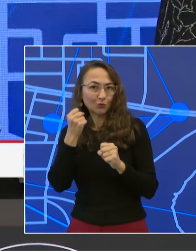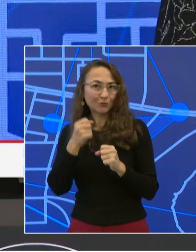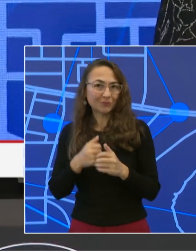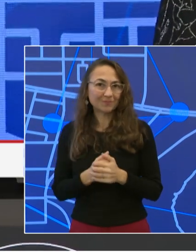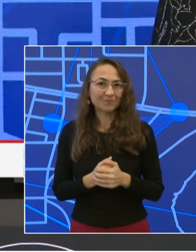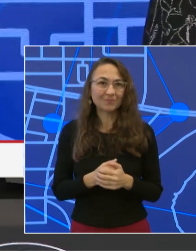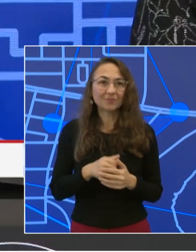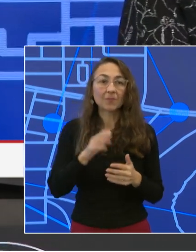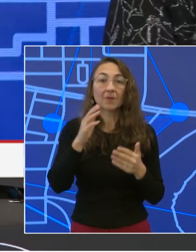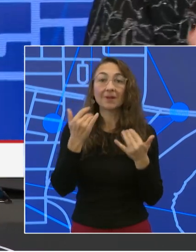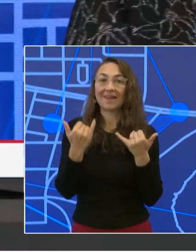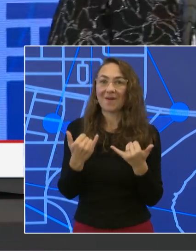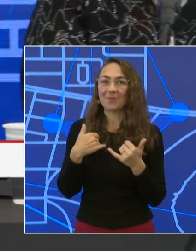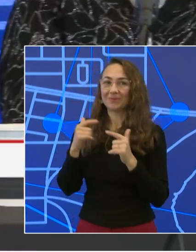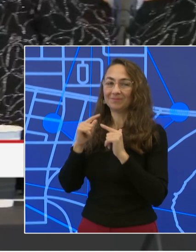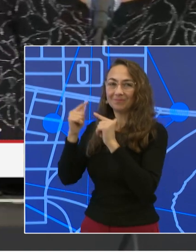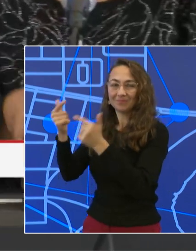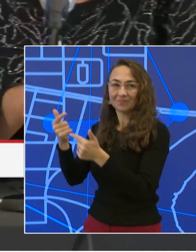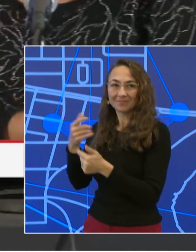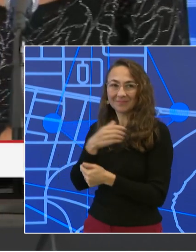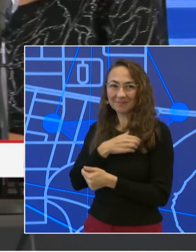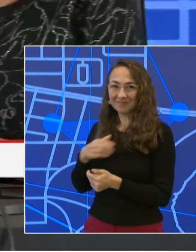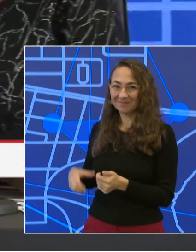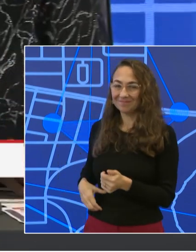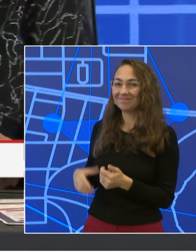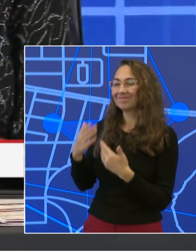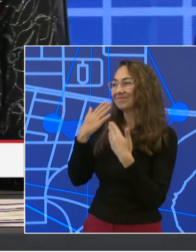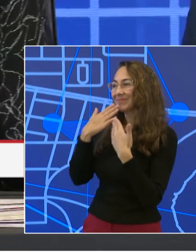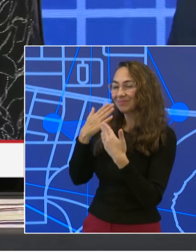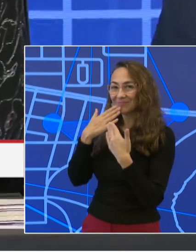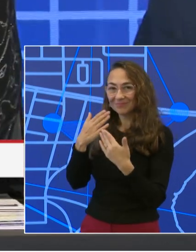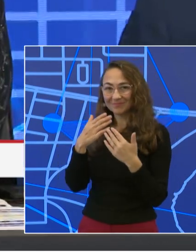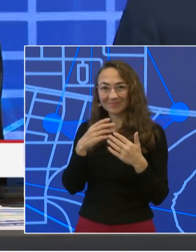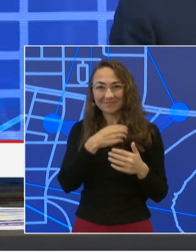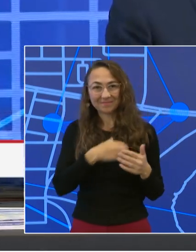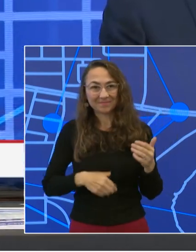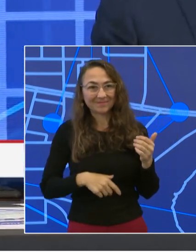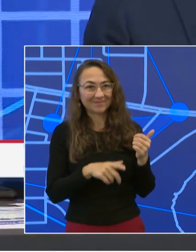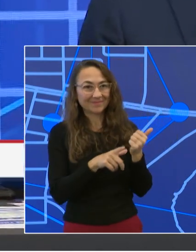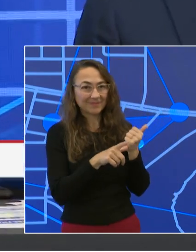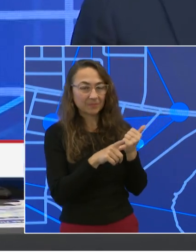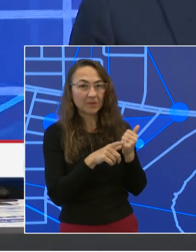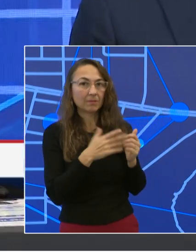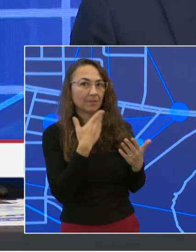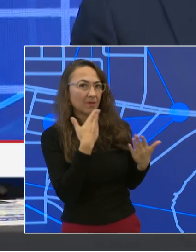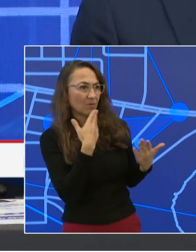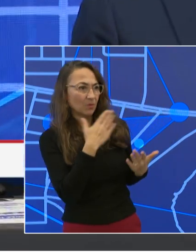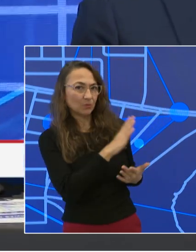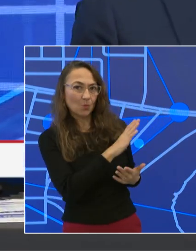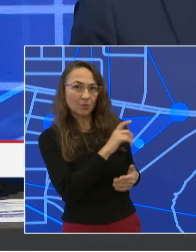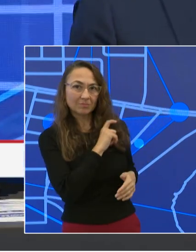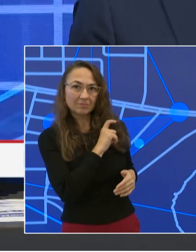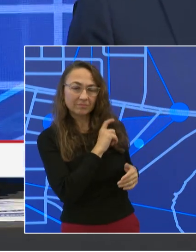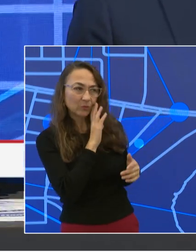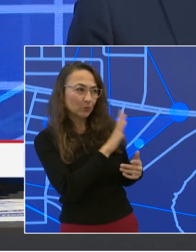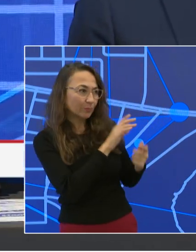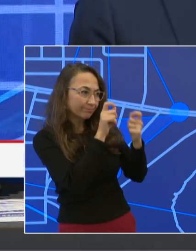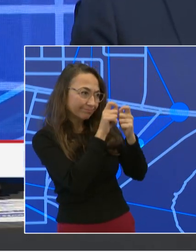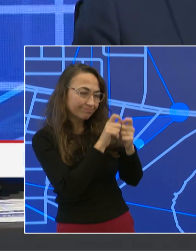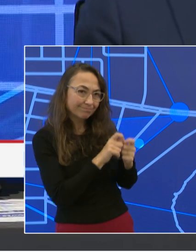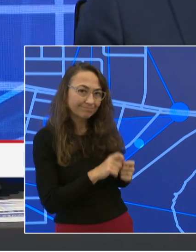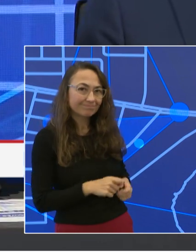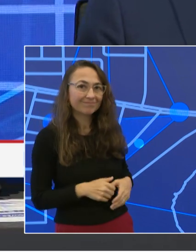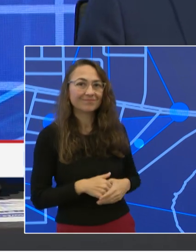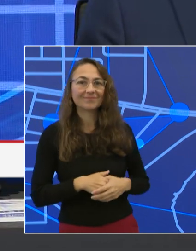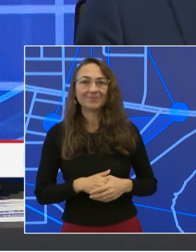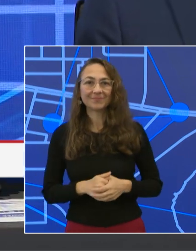you, Deputy Mayor, and thank you, Chief, for a very detailed update on our progress. And